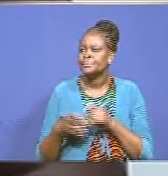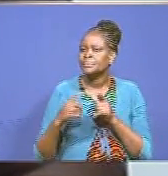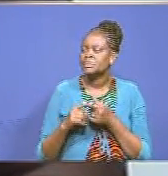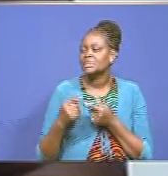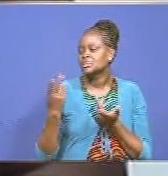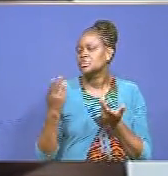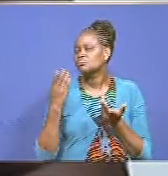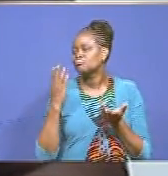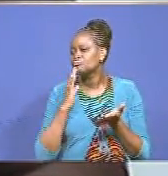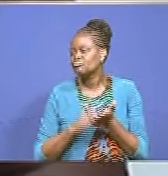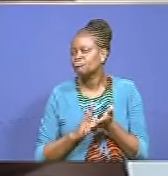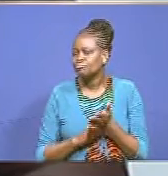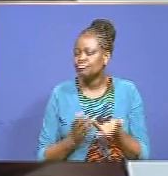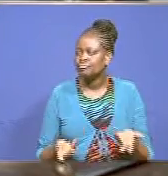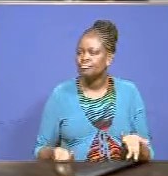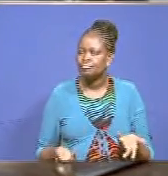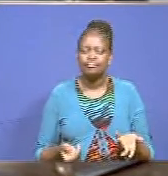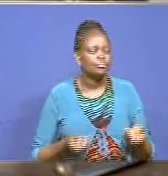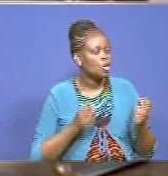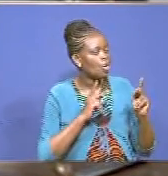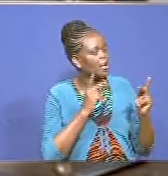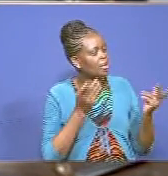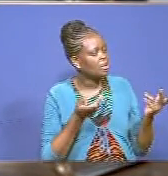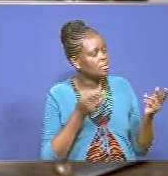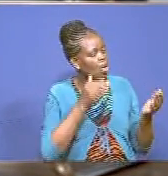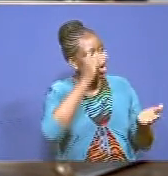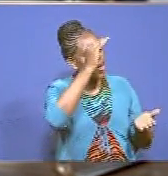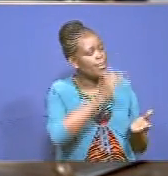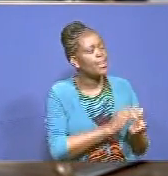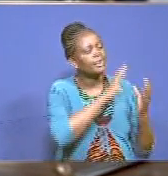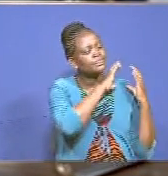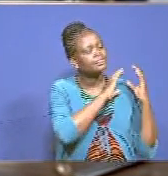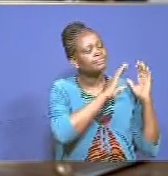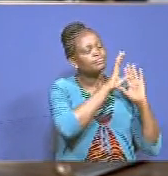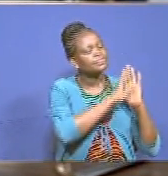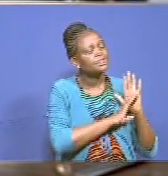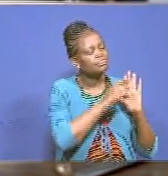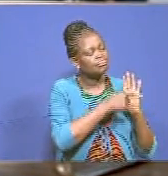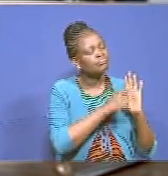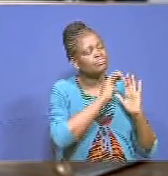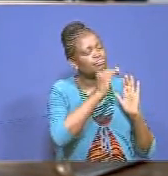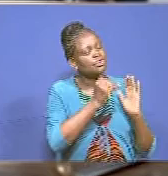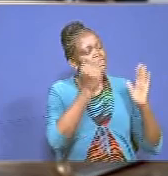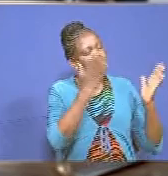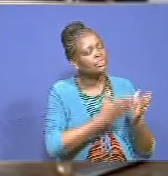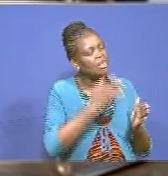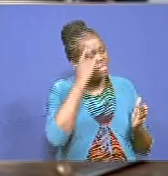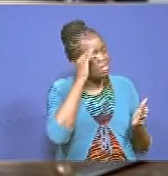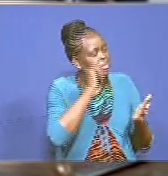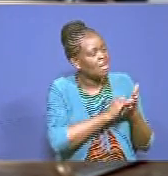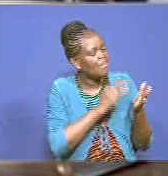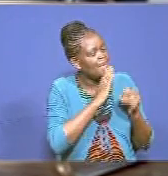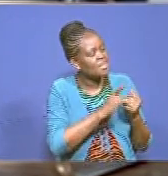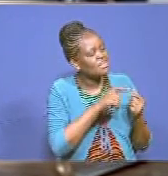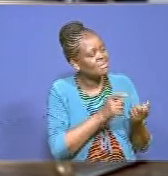where they can contribute. What about, you know, the Punguza Mzigo bill, which is currently before the county assemblies? Do you think perhaps it is